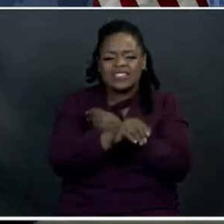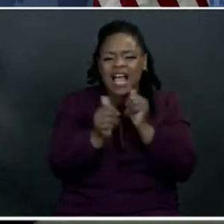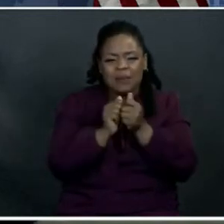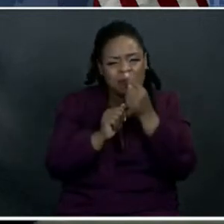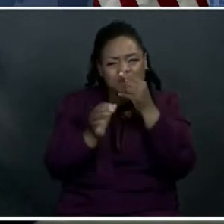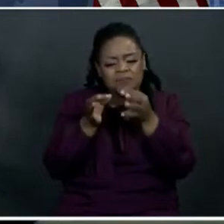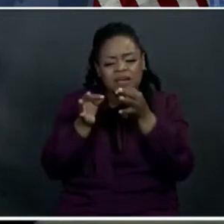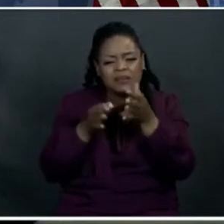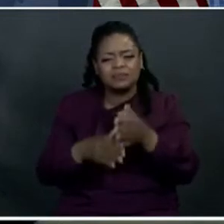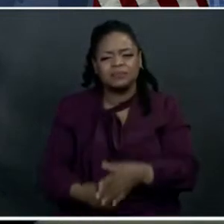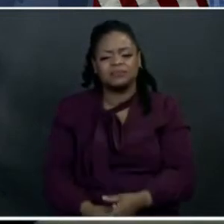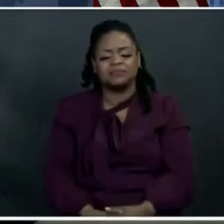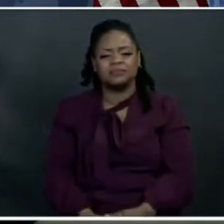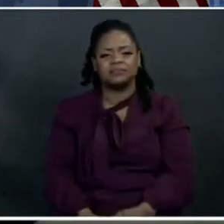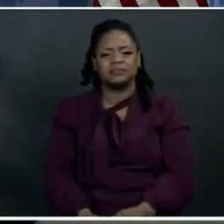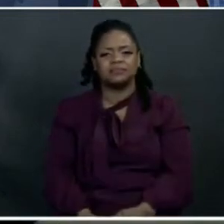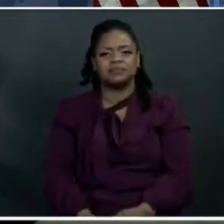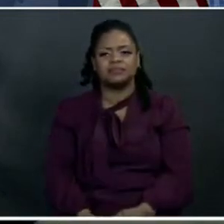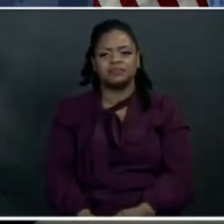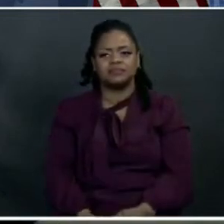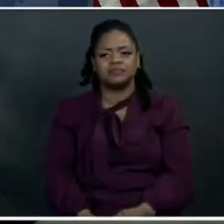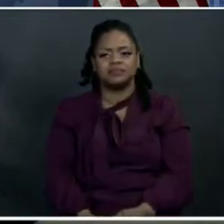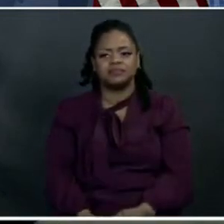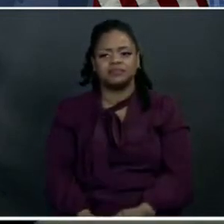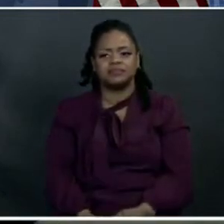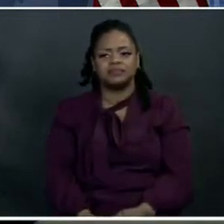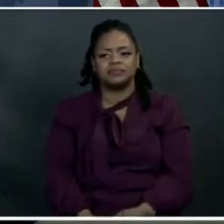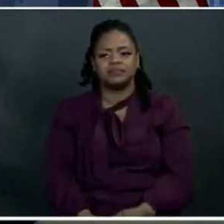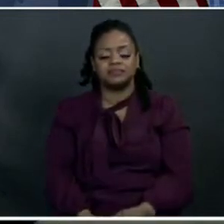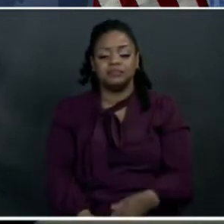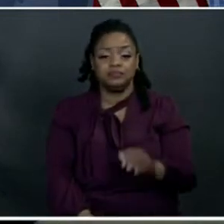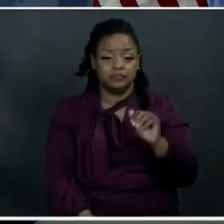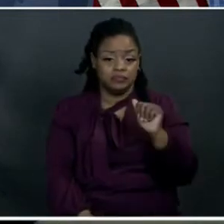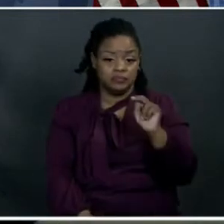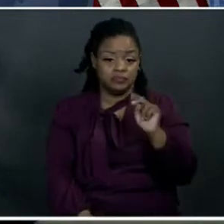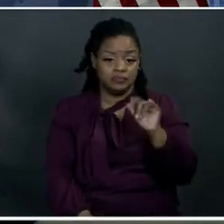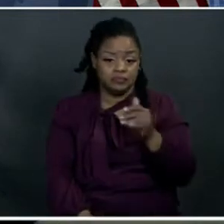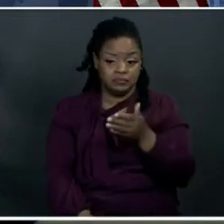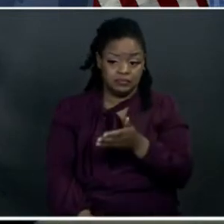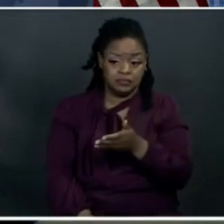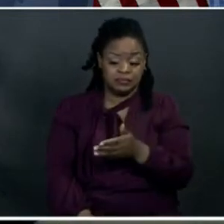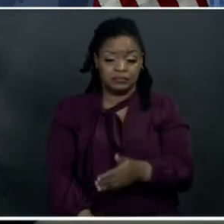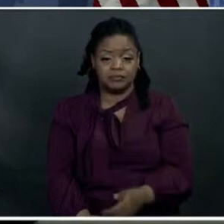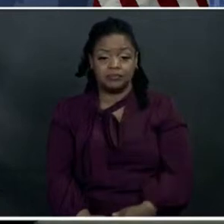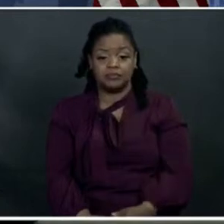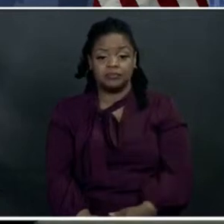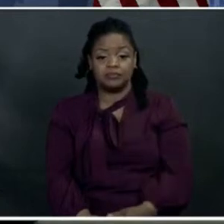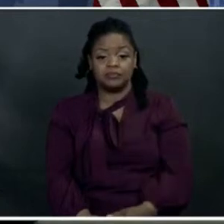Andy?